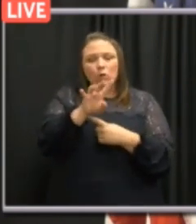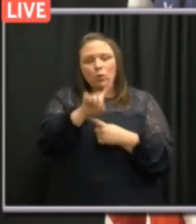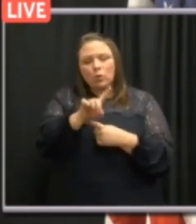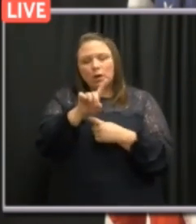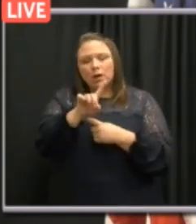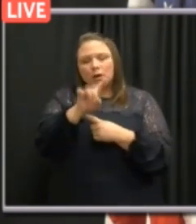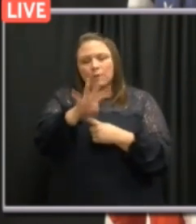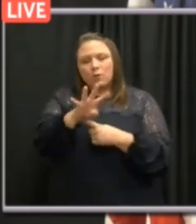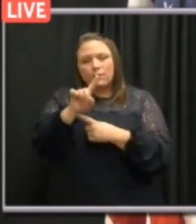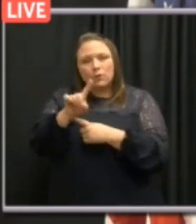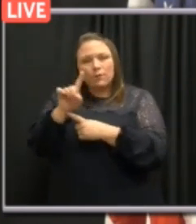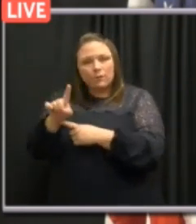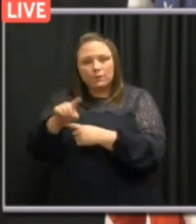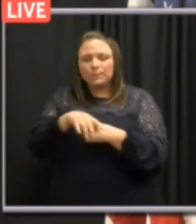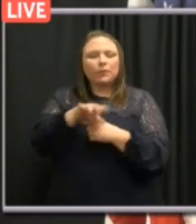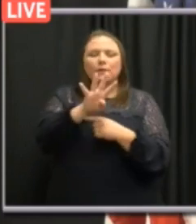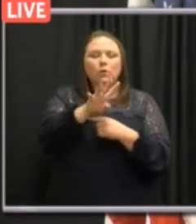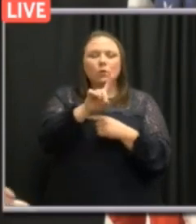41444.